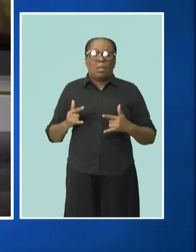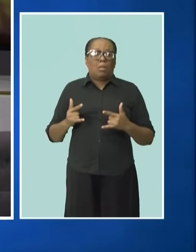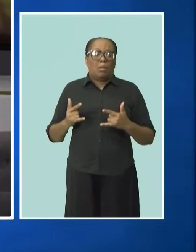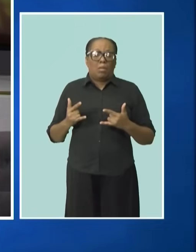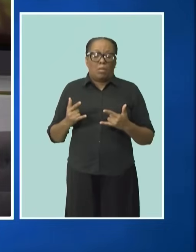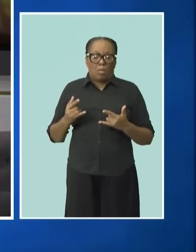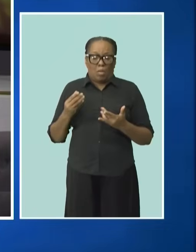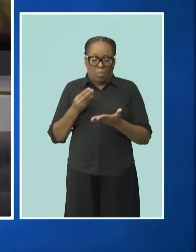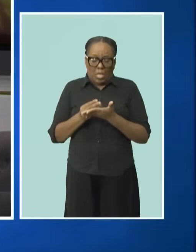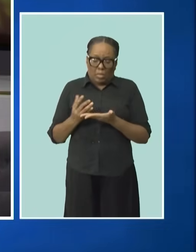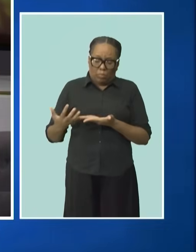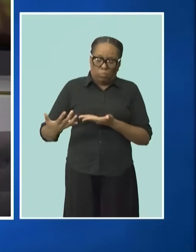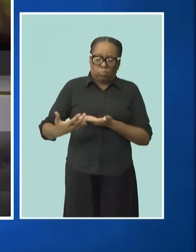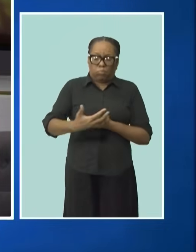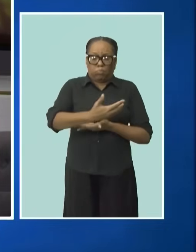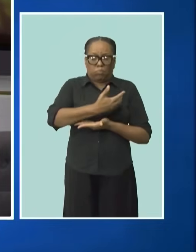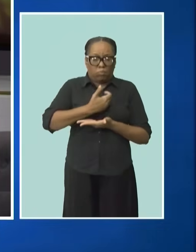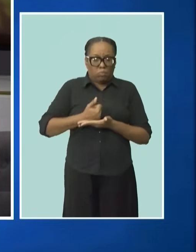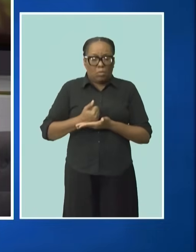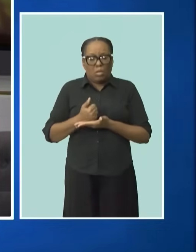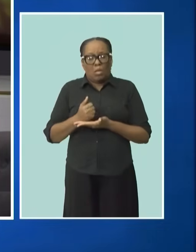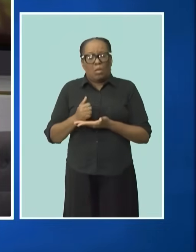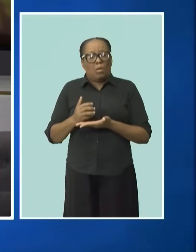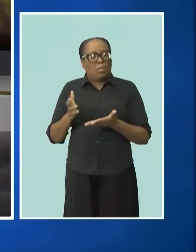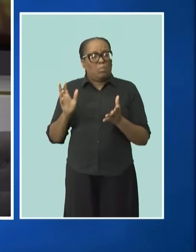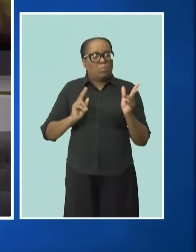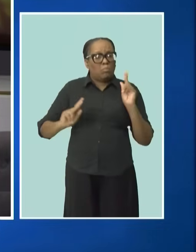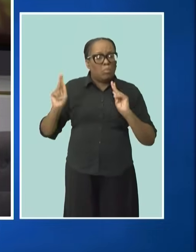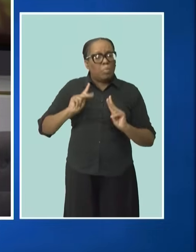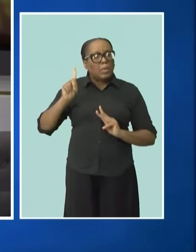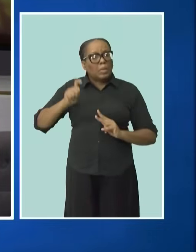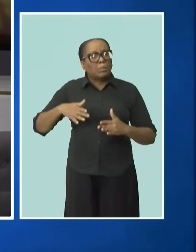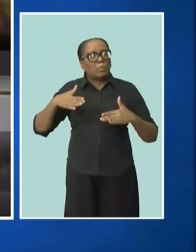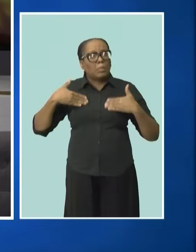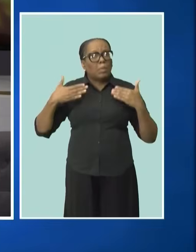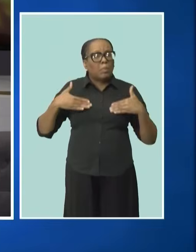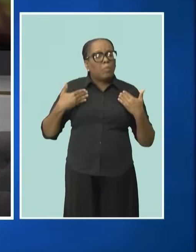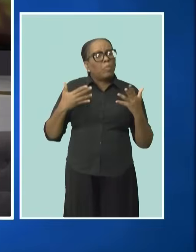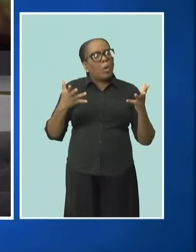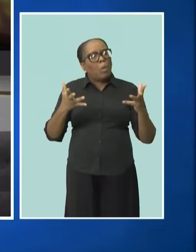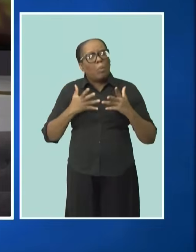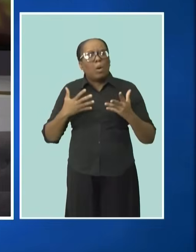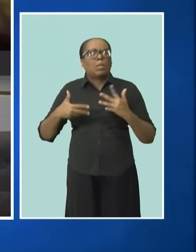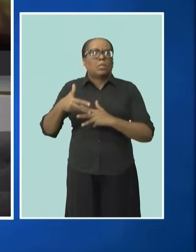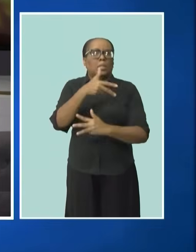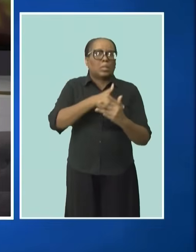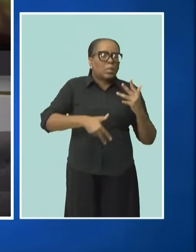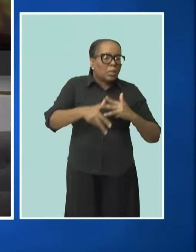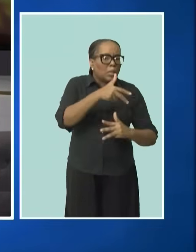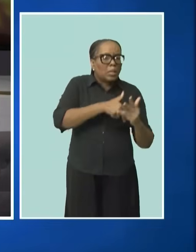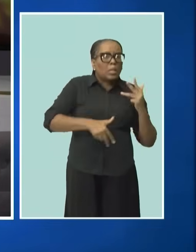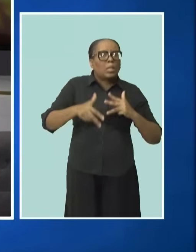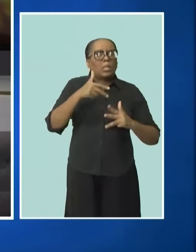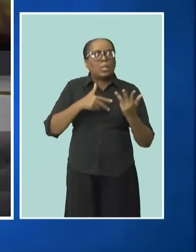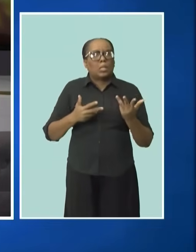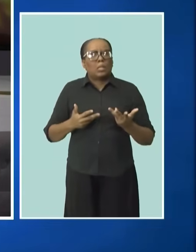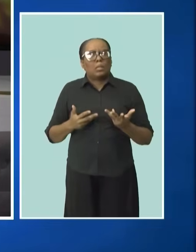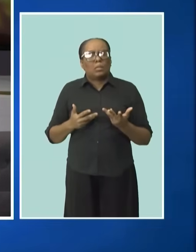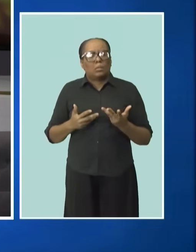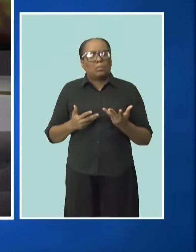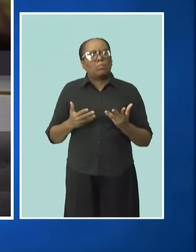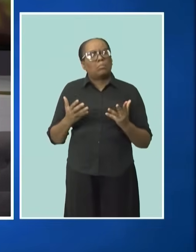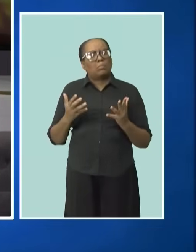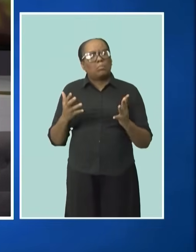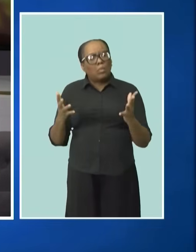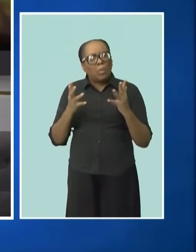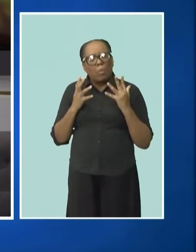where it's you know, everybody's happy and everybody's, I'm not saying we're not happy now, but build the